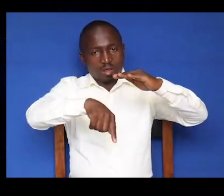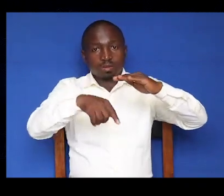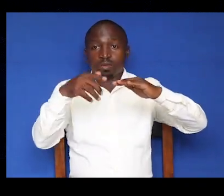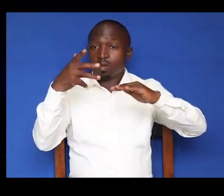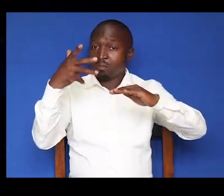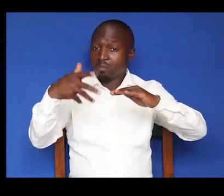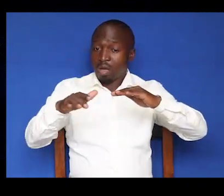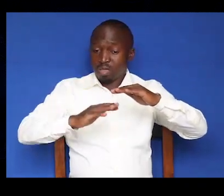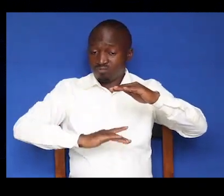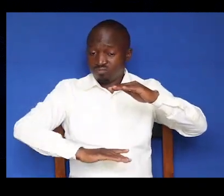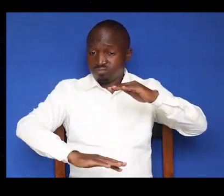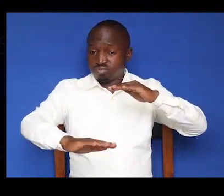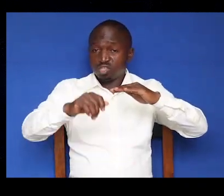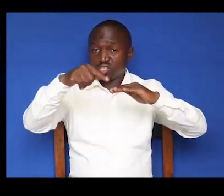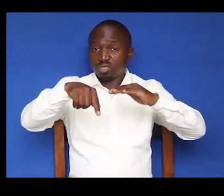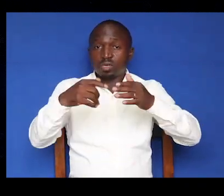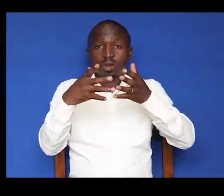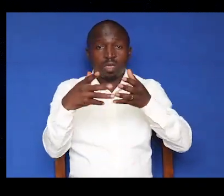dissolve.